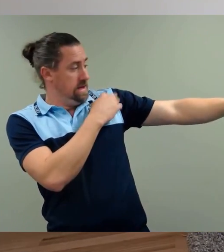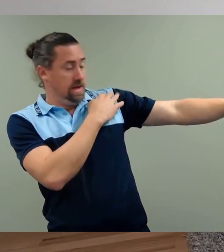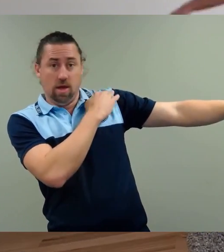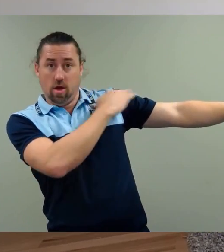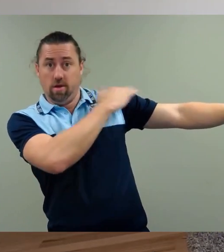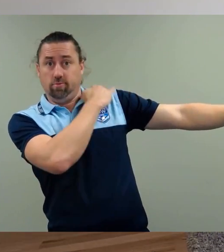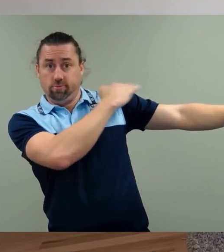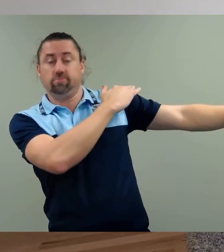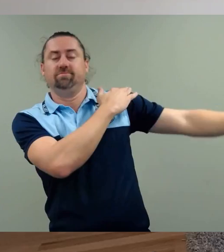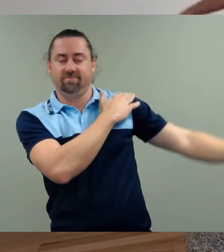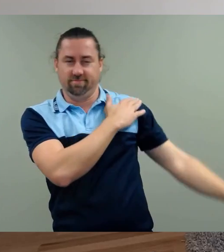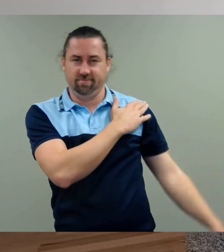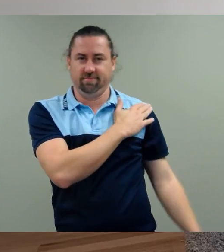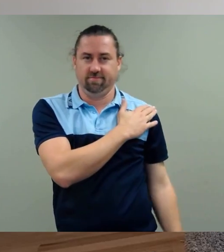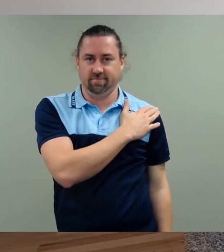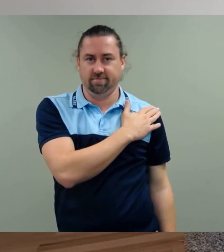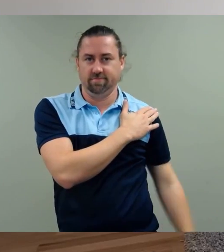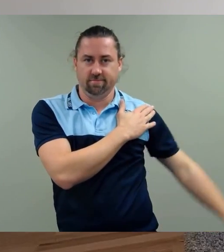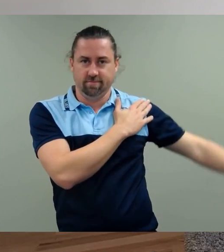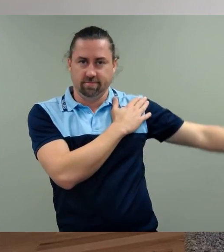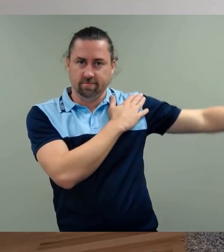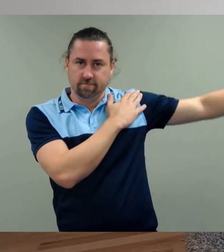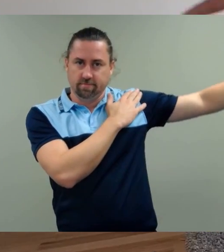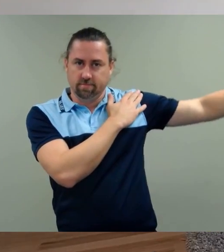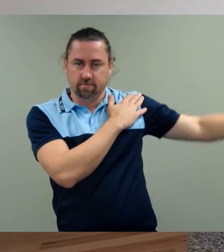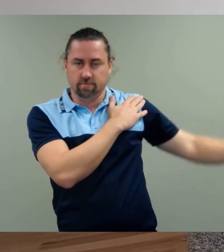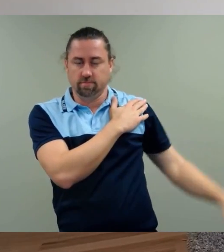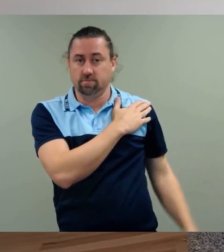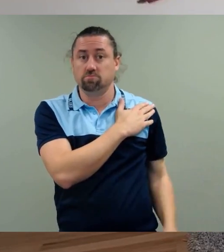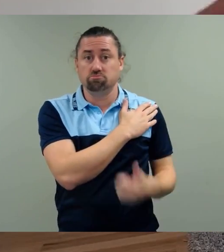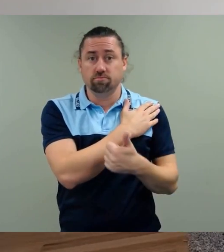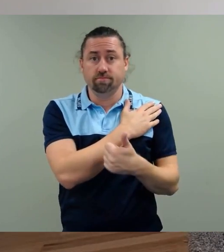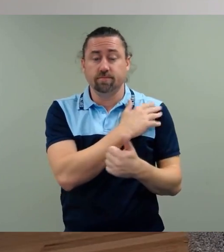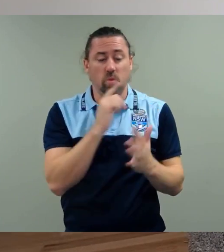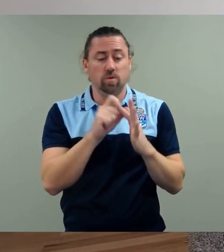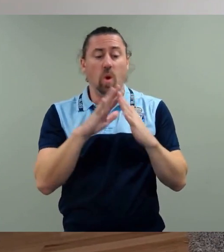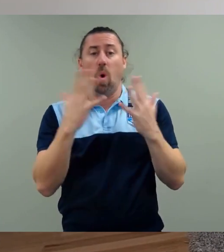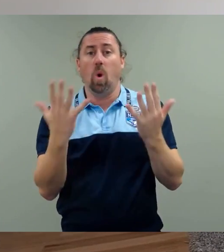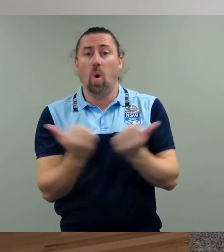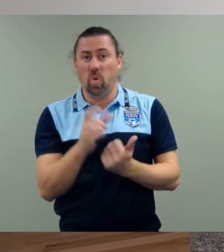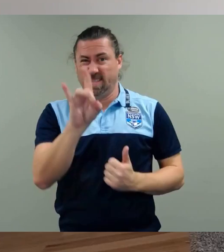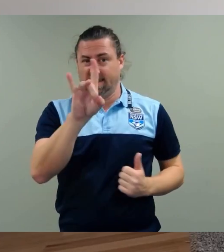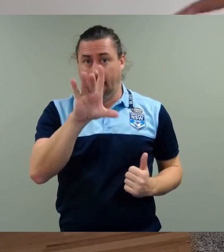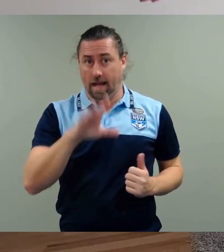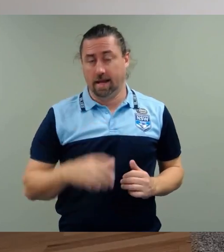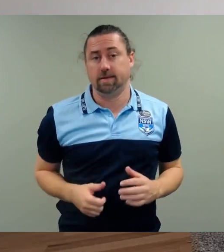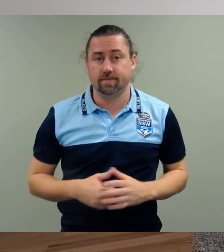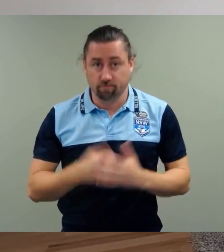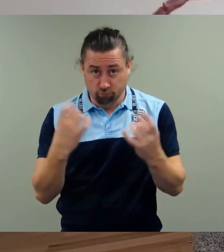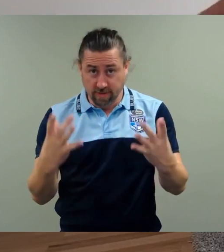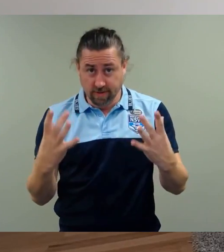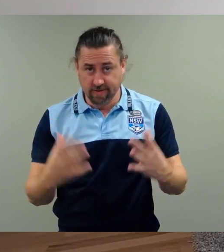shoulder height. Proceed to slowly return to the starting position. We're going to repeat this for a total of 10